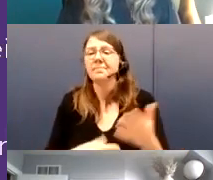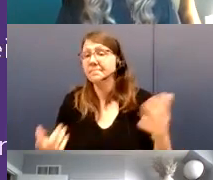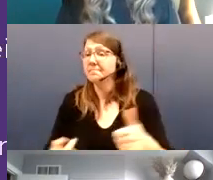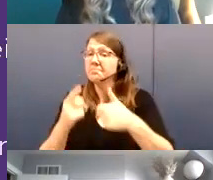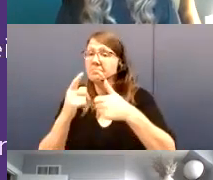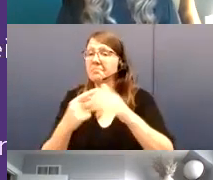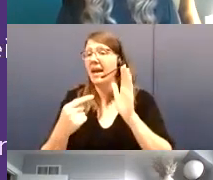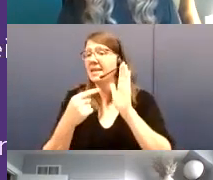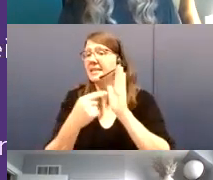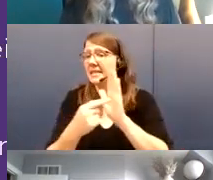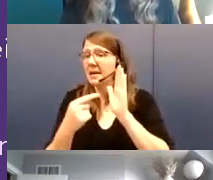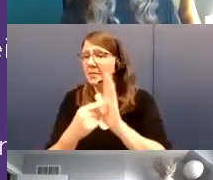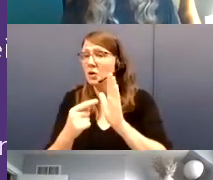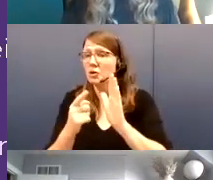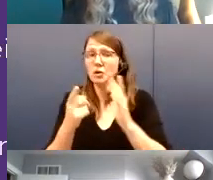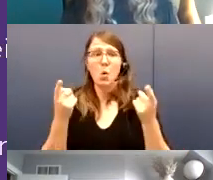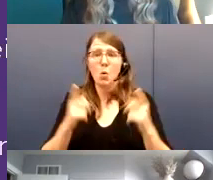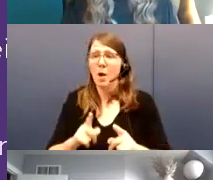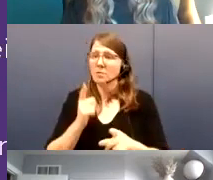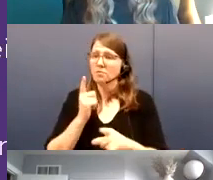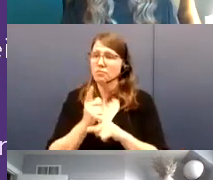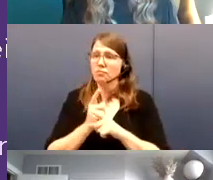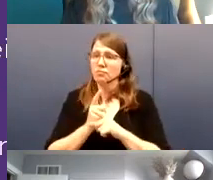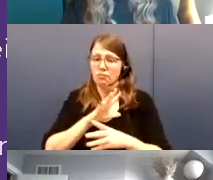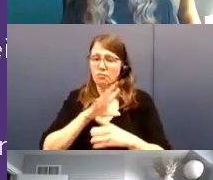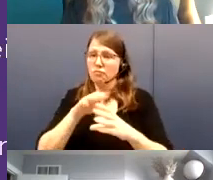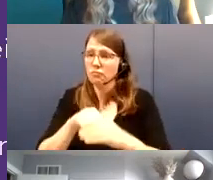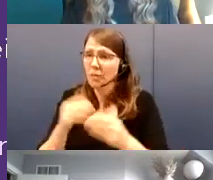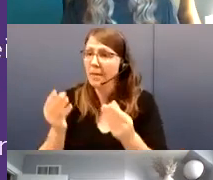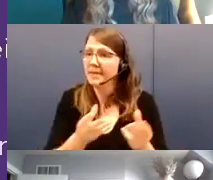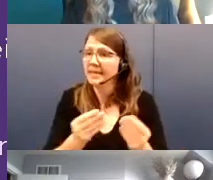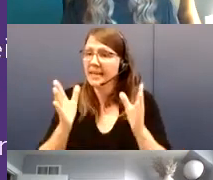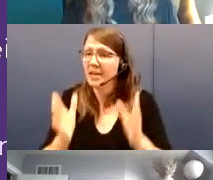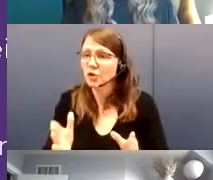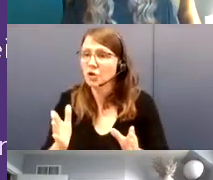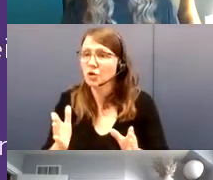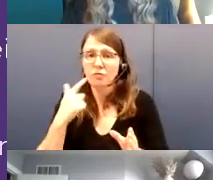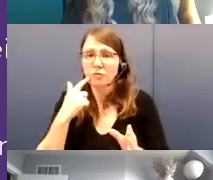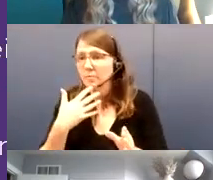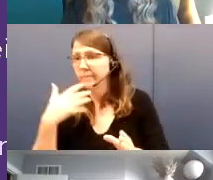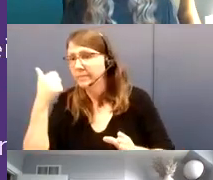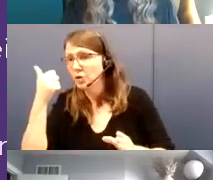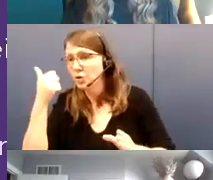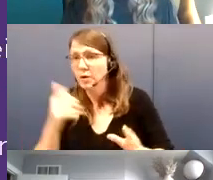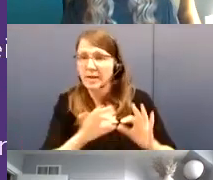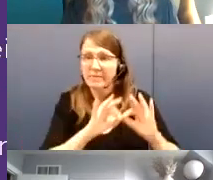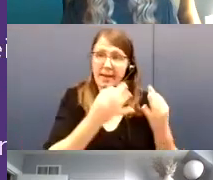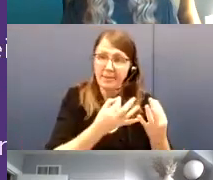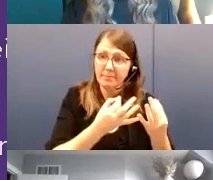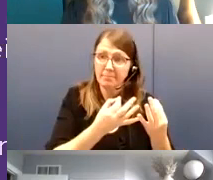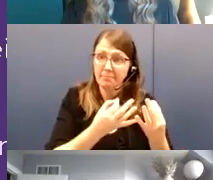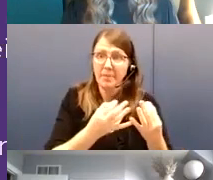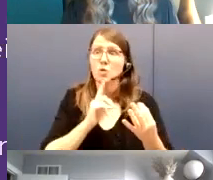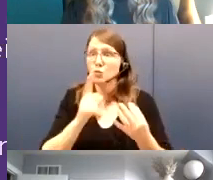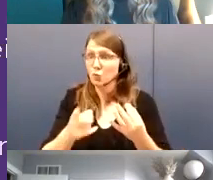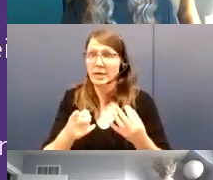elder mediation scenarios and their real outcomes for real families. What issues are appropriate